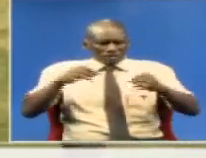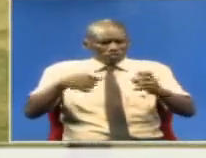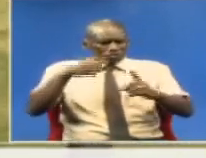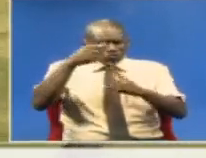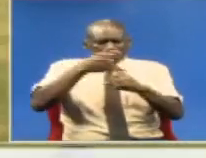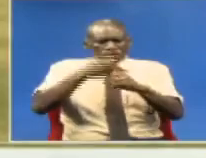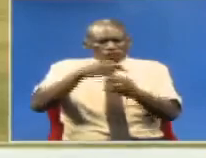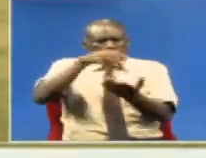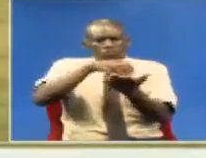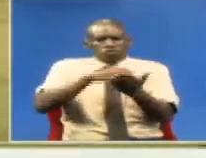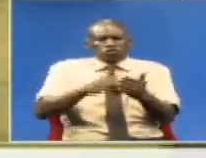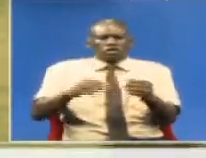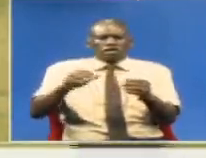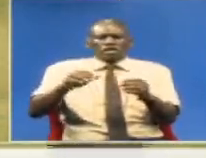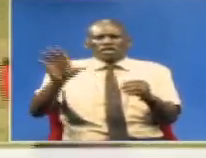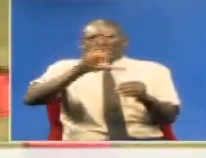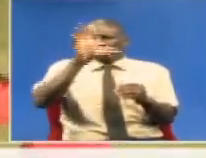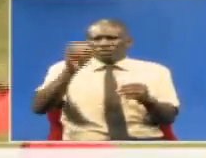season.